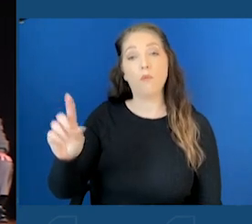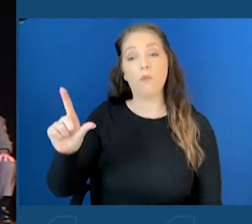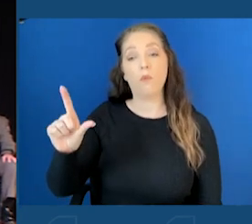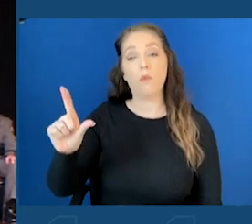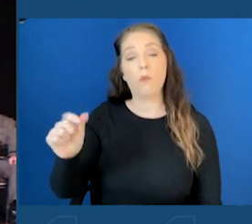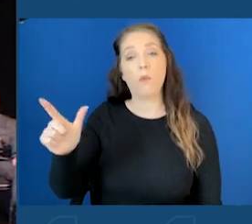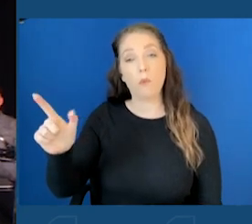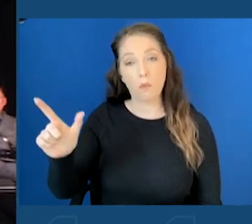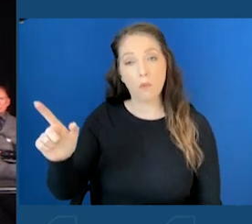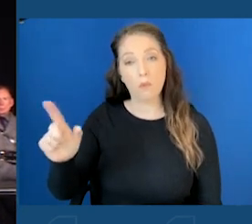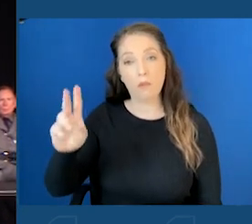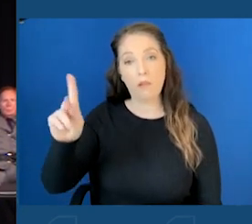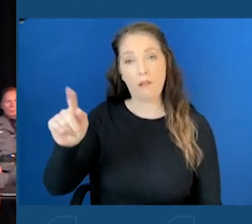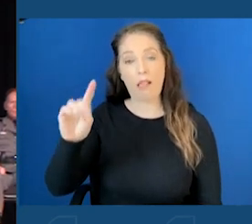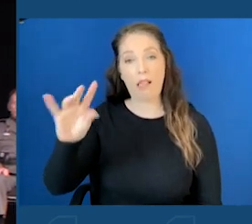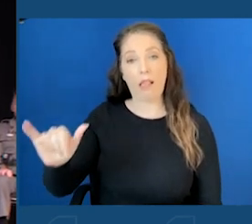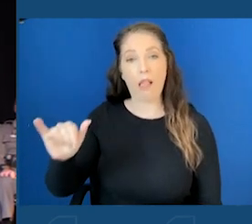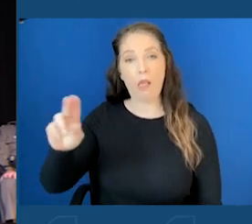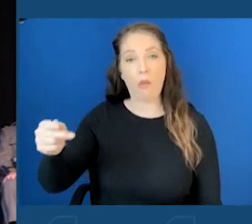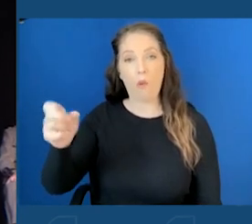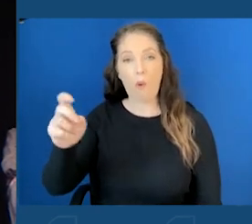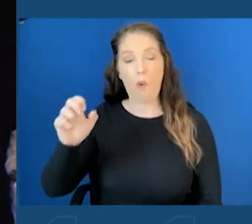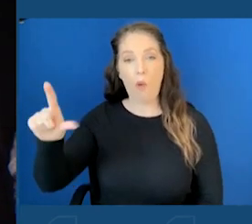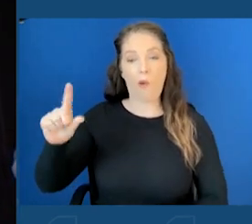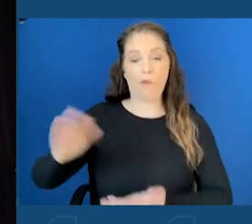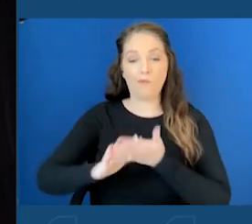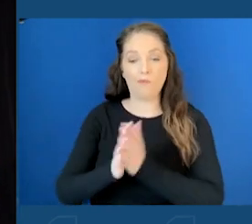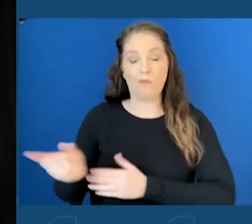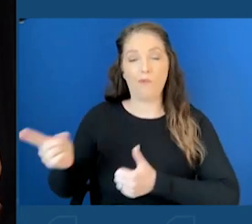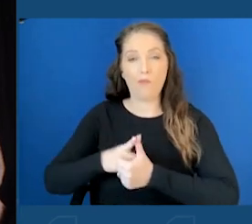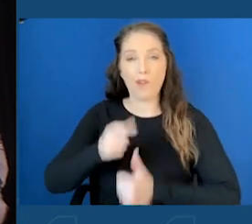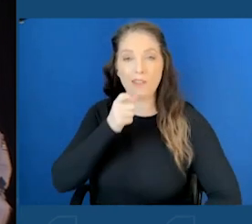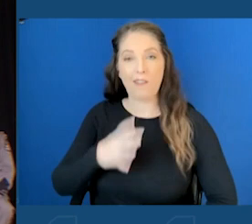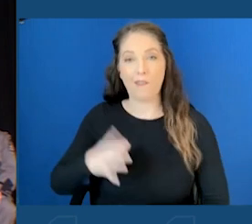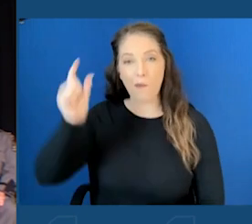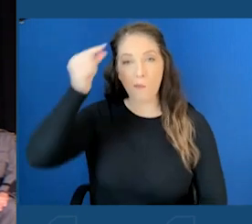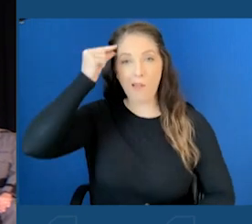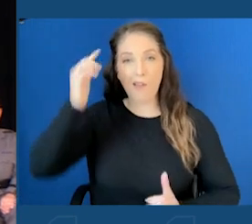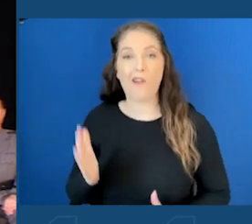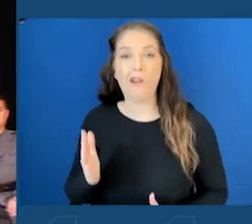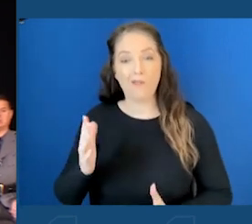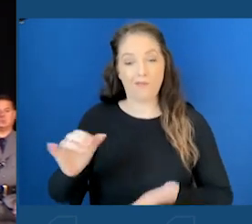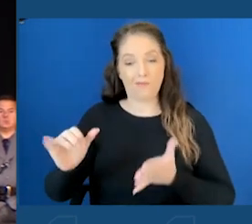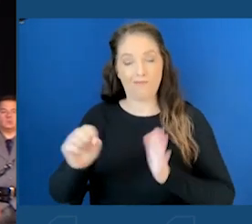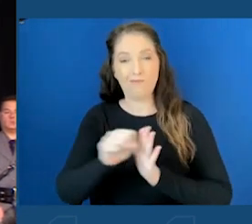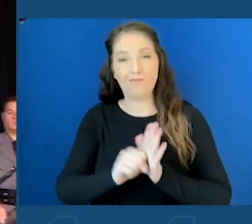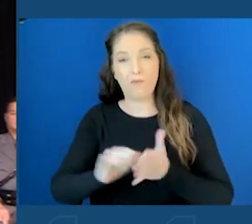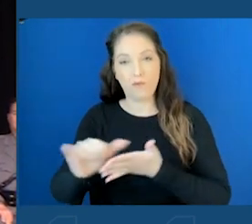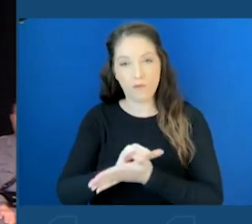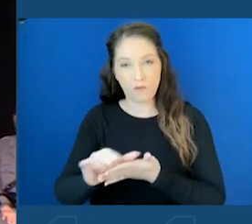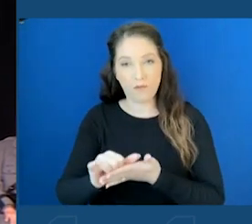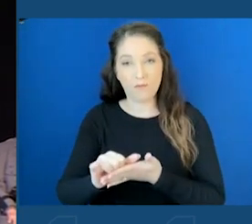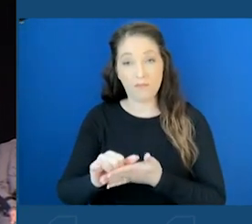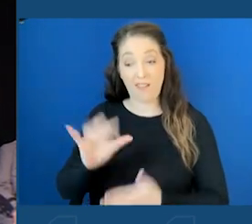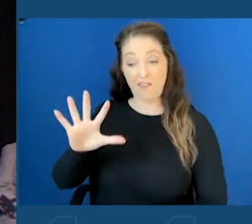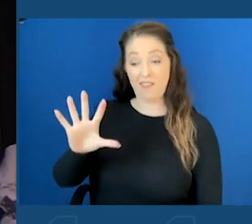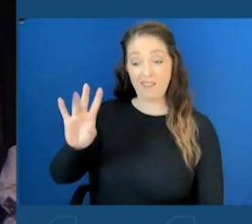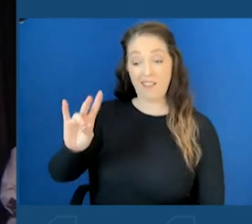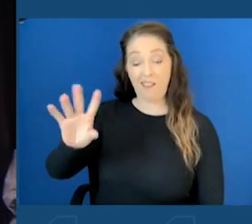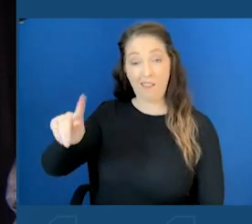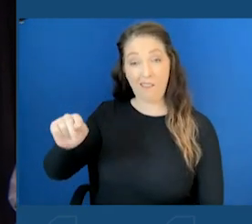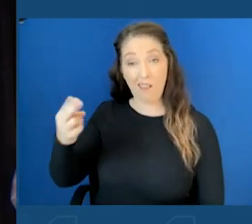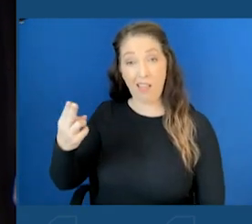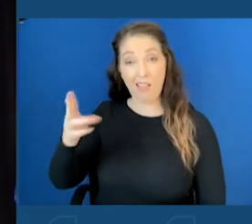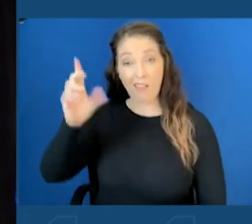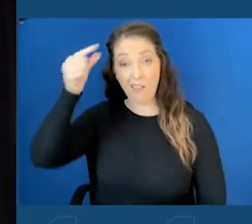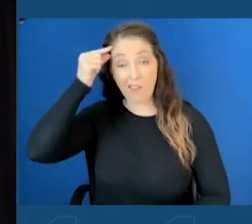2021, Kathy Hochul was sworn in as the first female governor of the state of New York. As the 57th governor of the state of